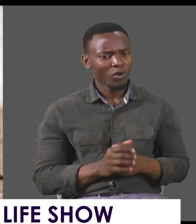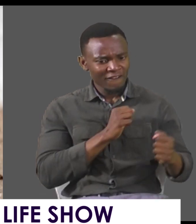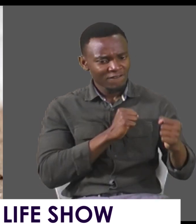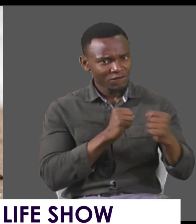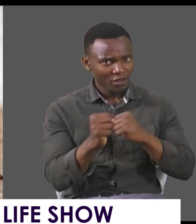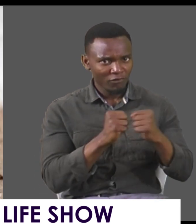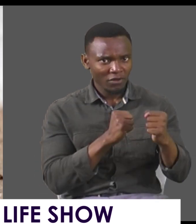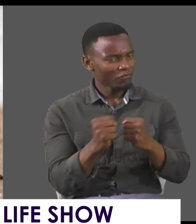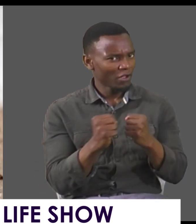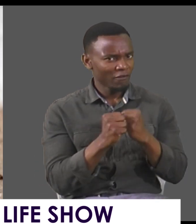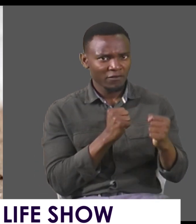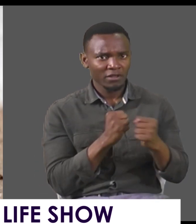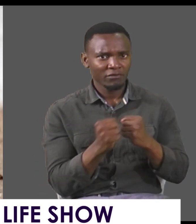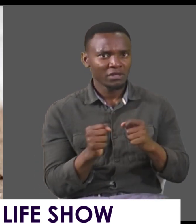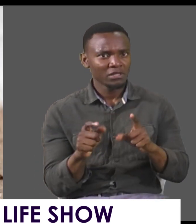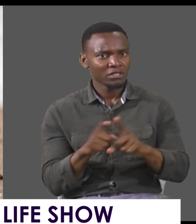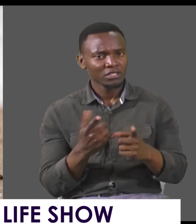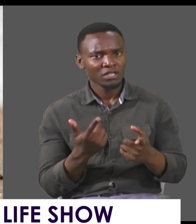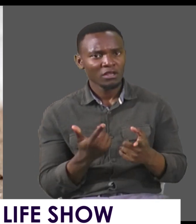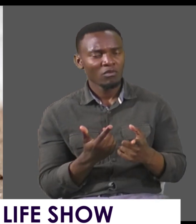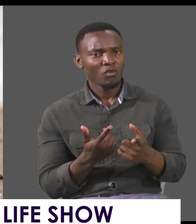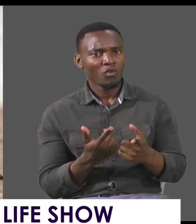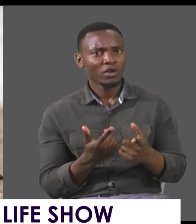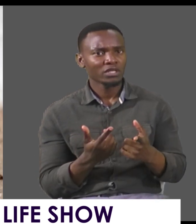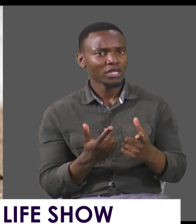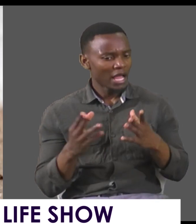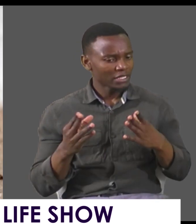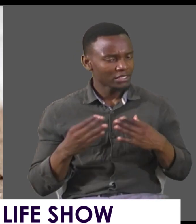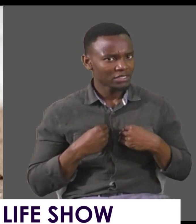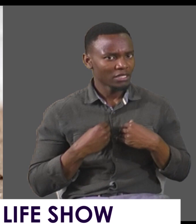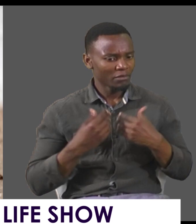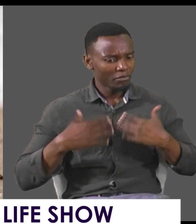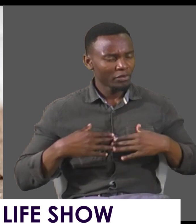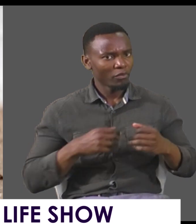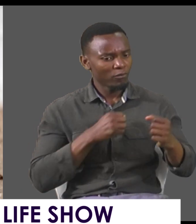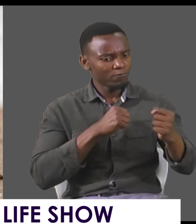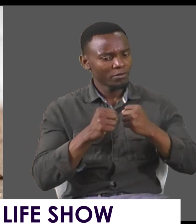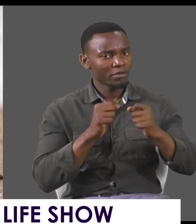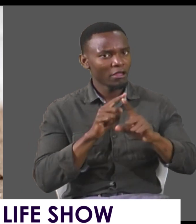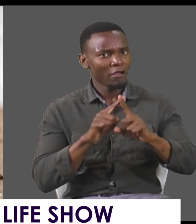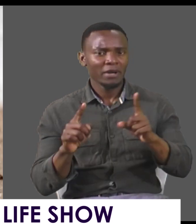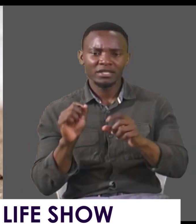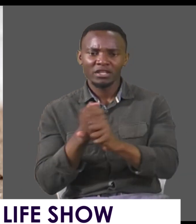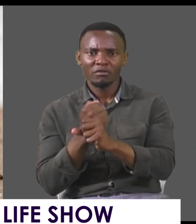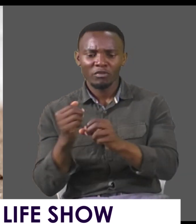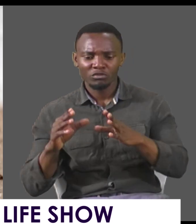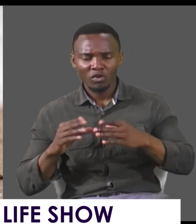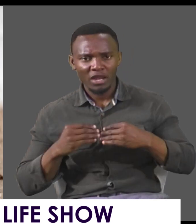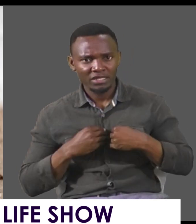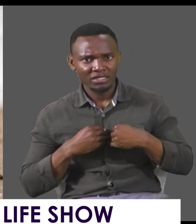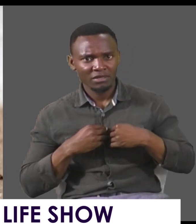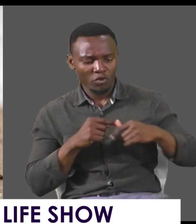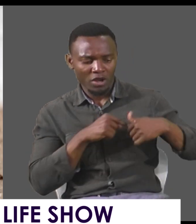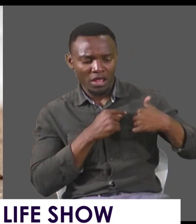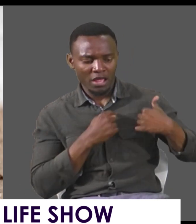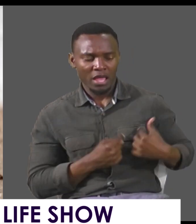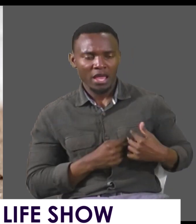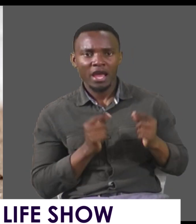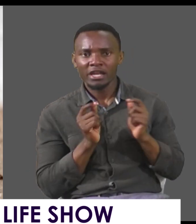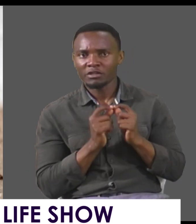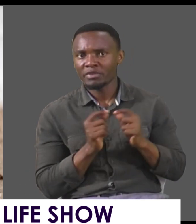stick or hitting you with a baton, but you cannot stand heartache. Many of